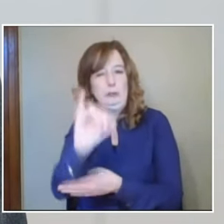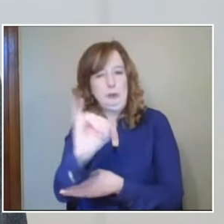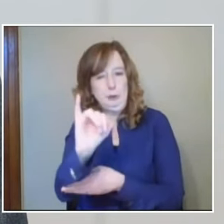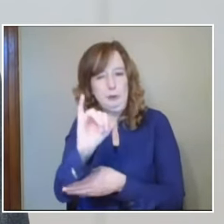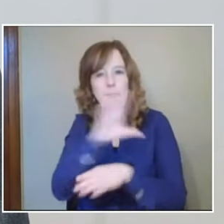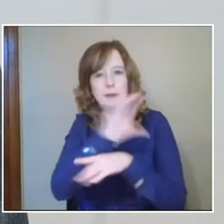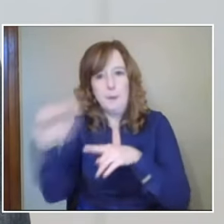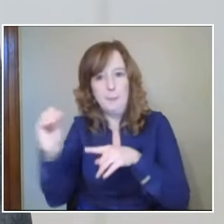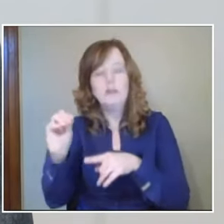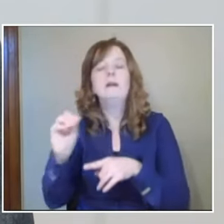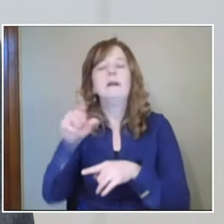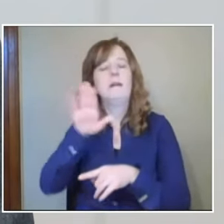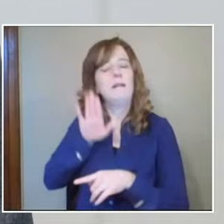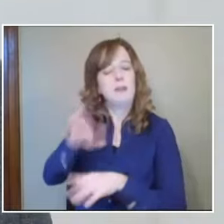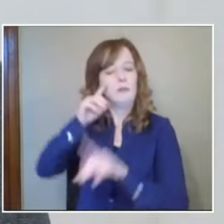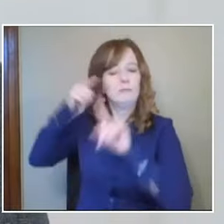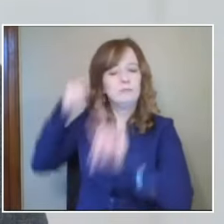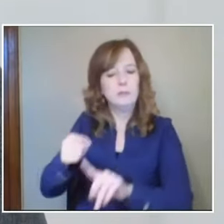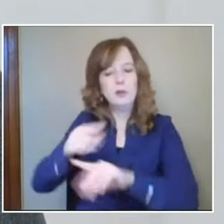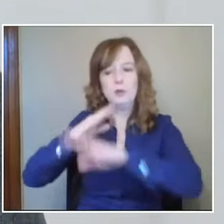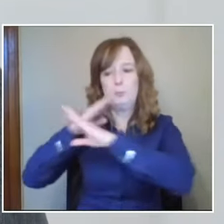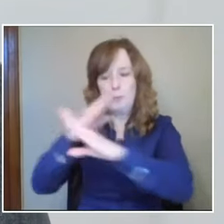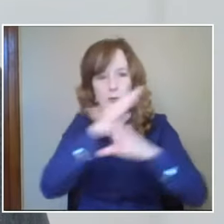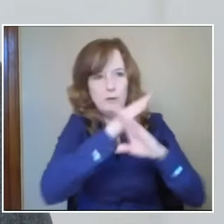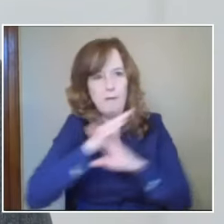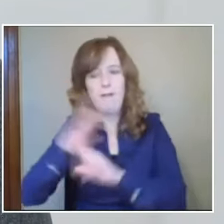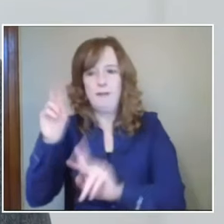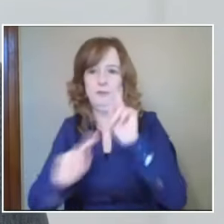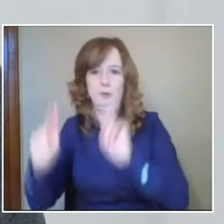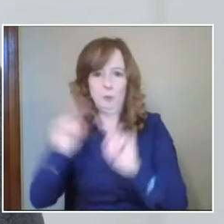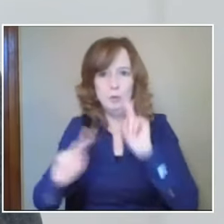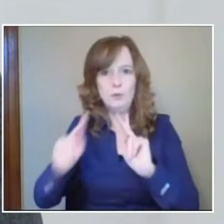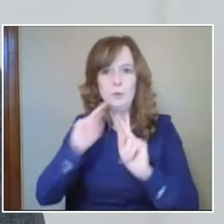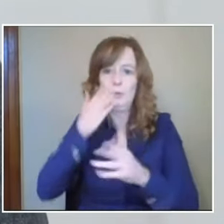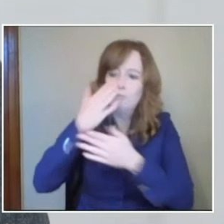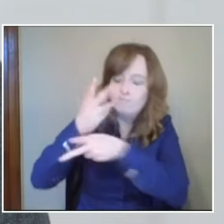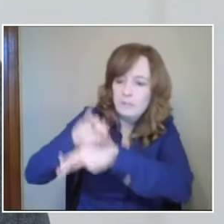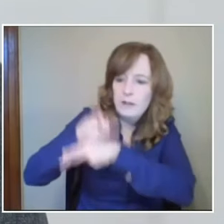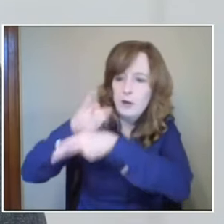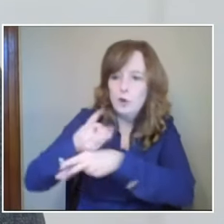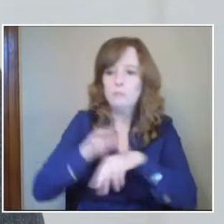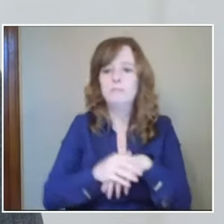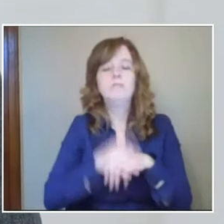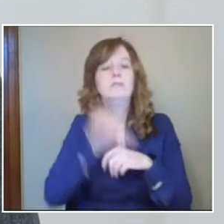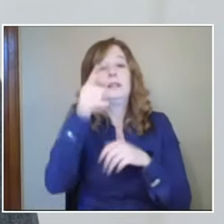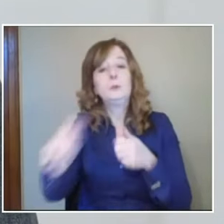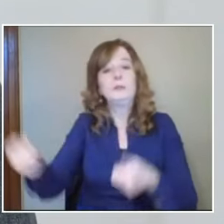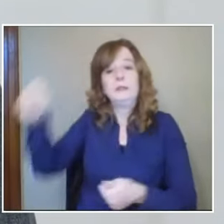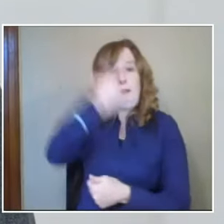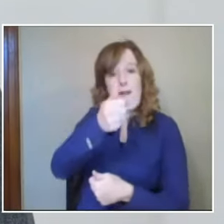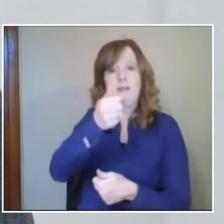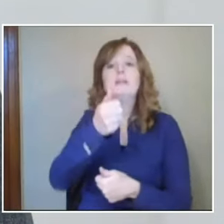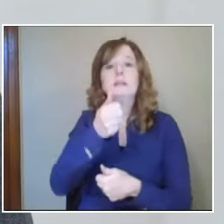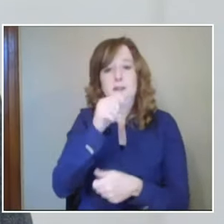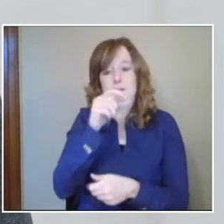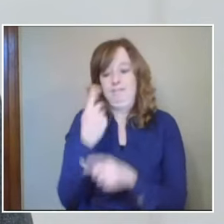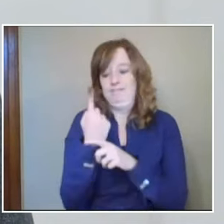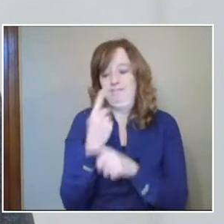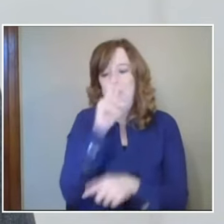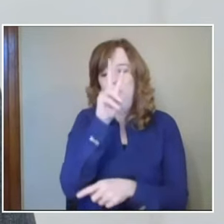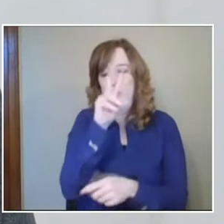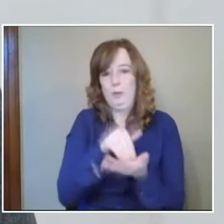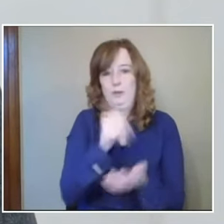futures with extraordinary care. He was elected to this position in 2019, and in this role also serves as a member of the Nationwide Board of